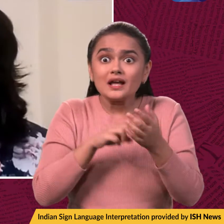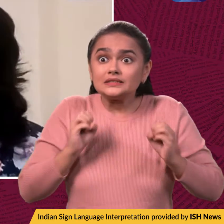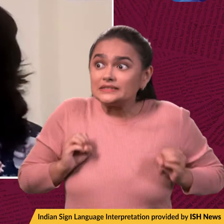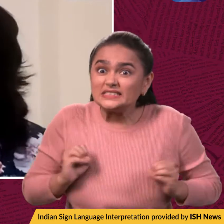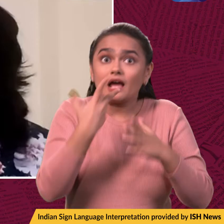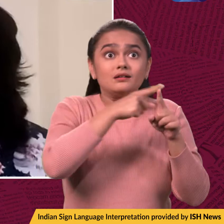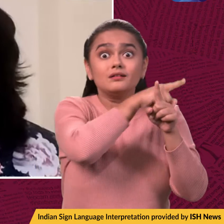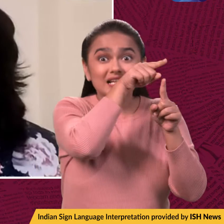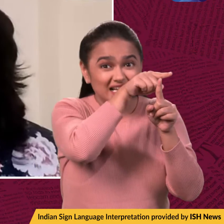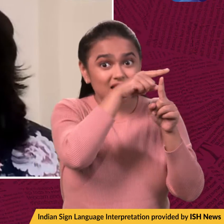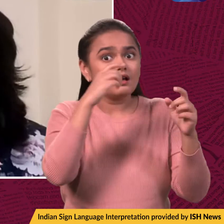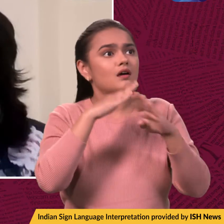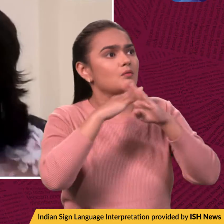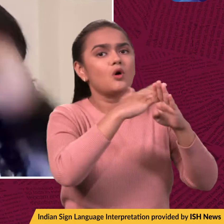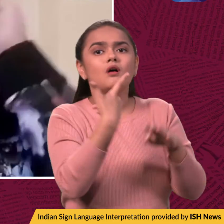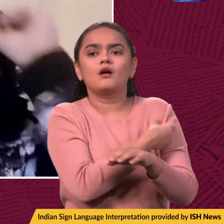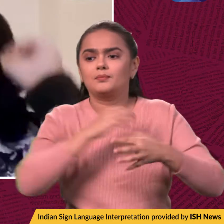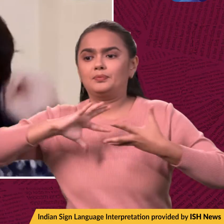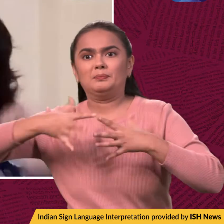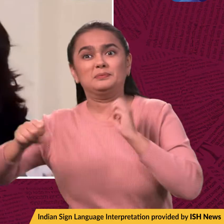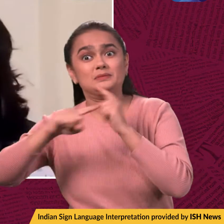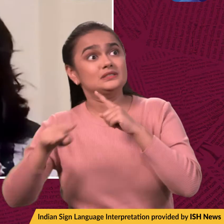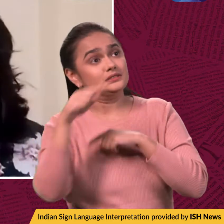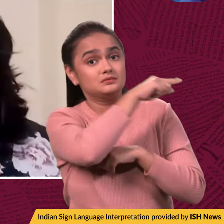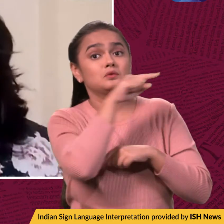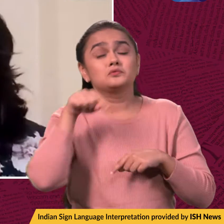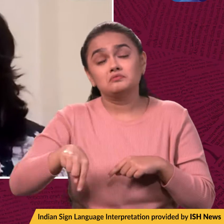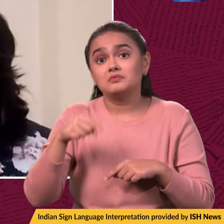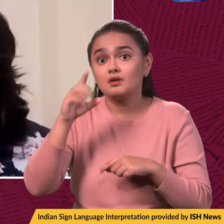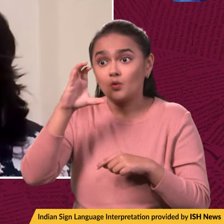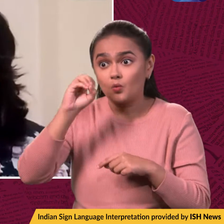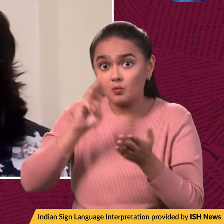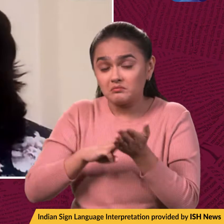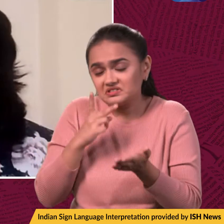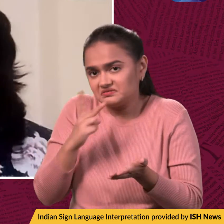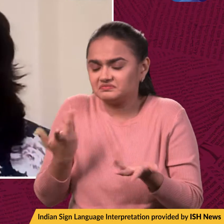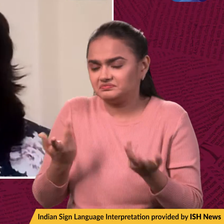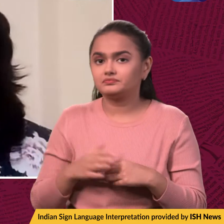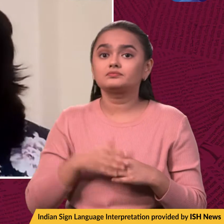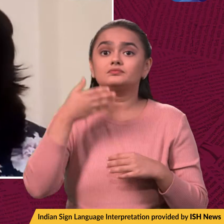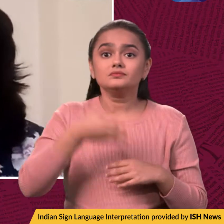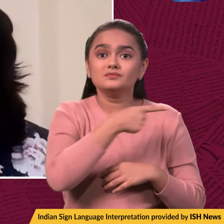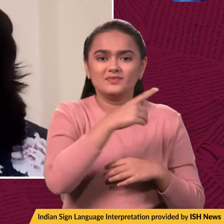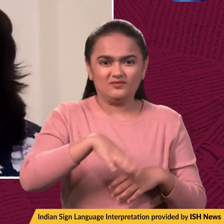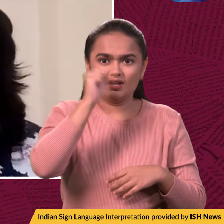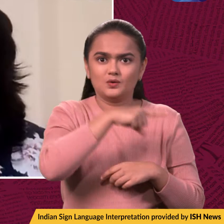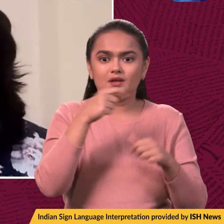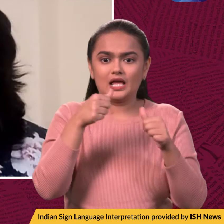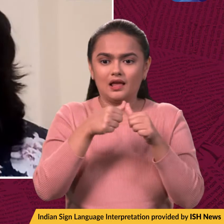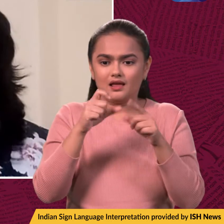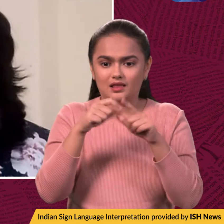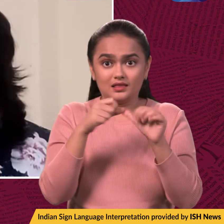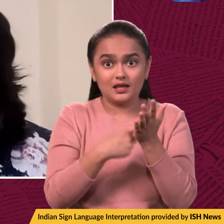variant," end quote. Meanwhile, speaking to NDTV, Serum Institute's founder Adar Poonawalla